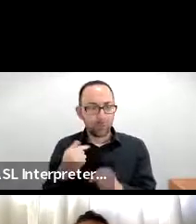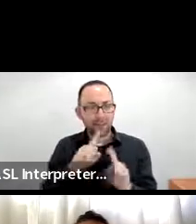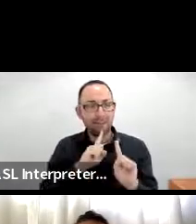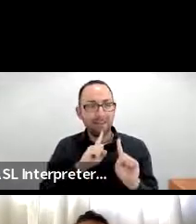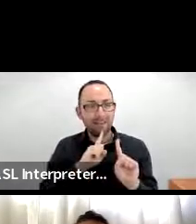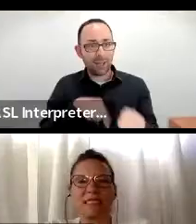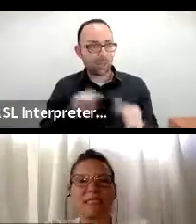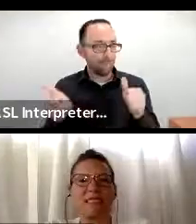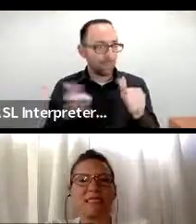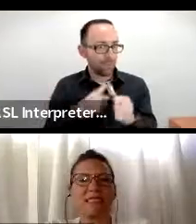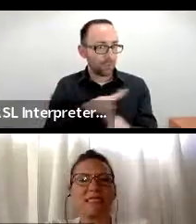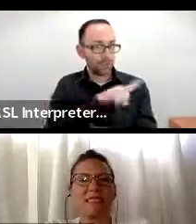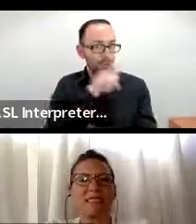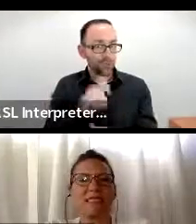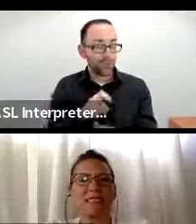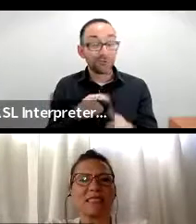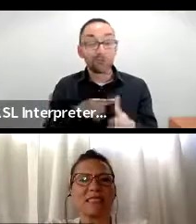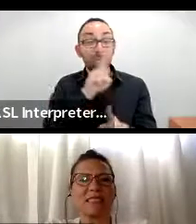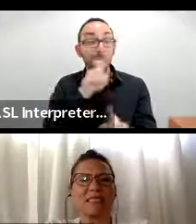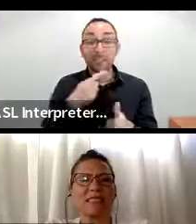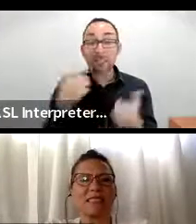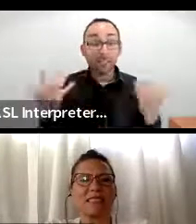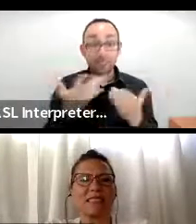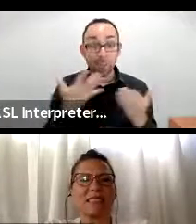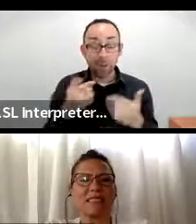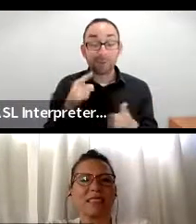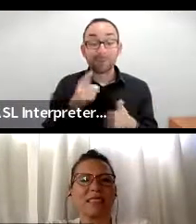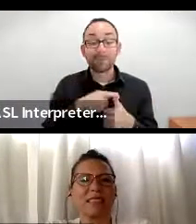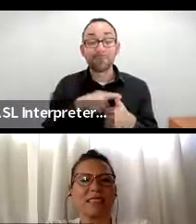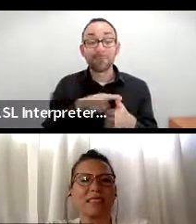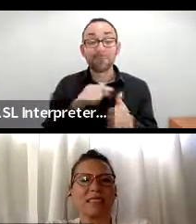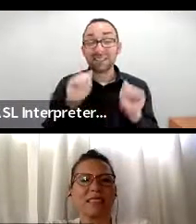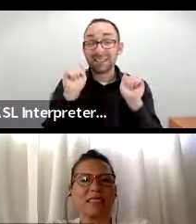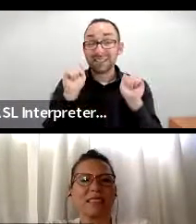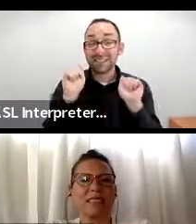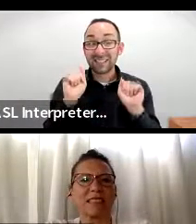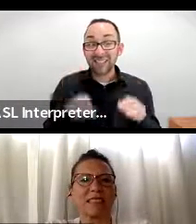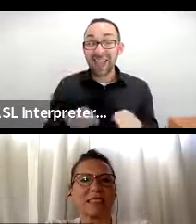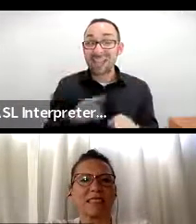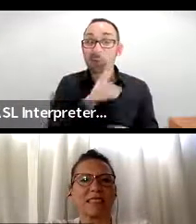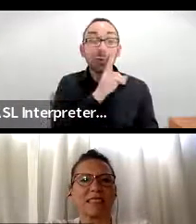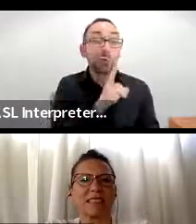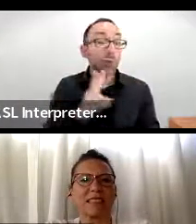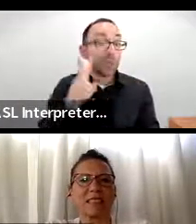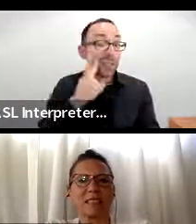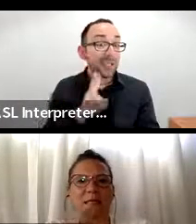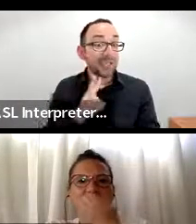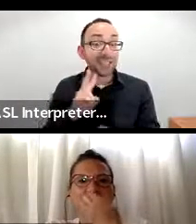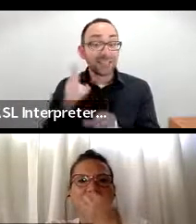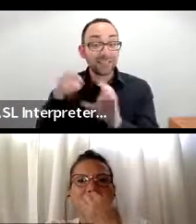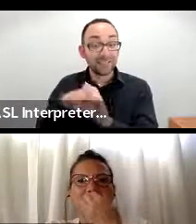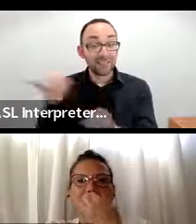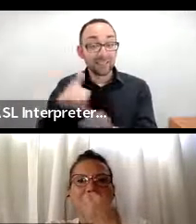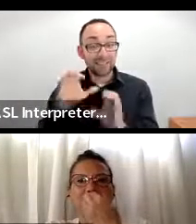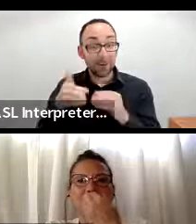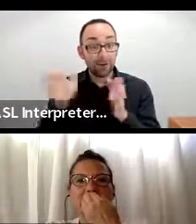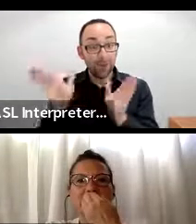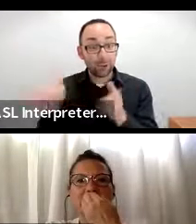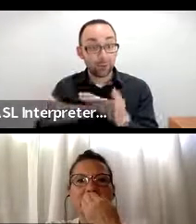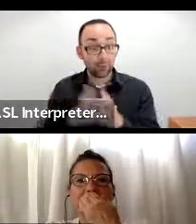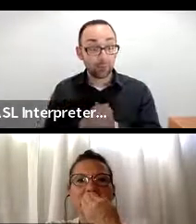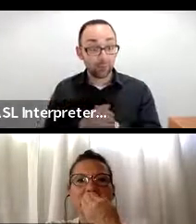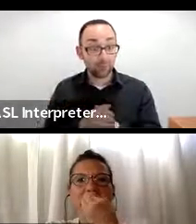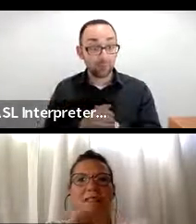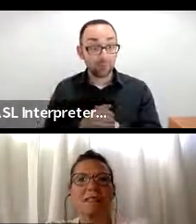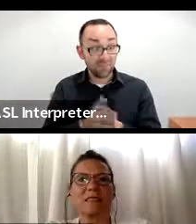first question. This question is asking, can twins be in the same classroom? If